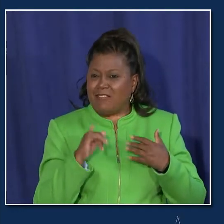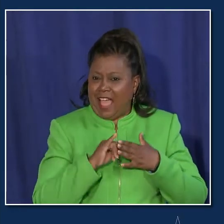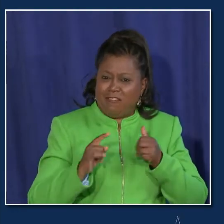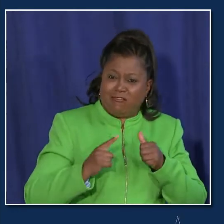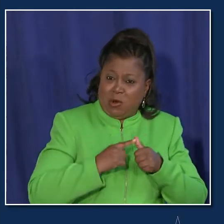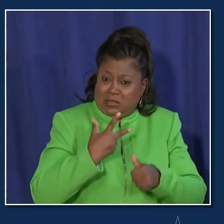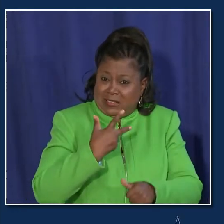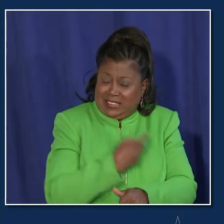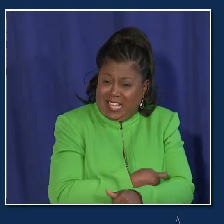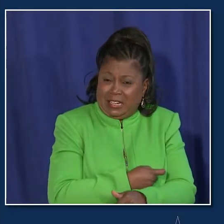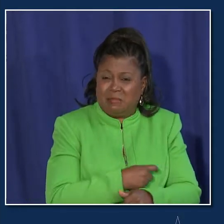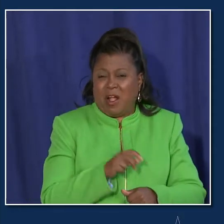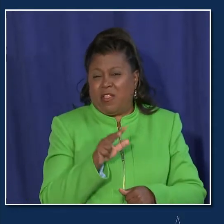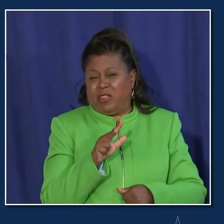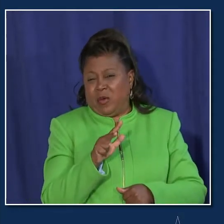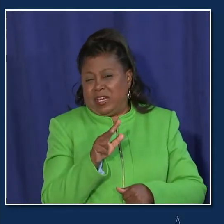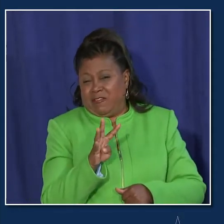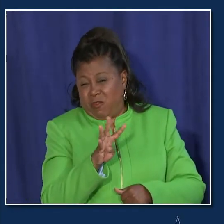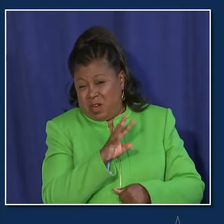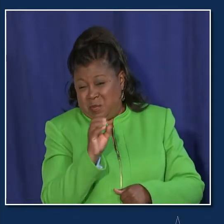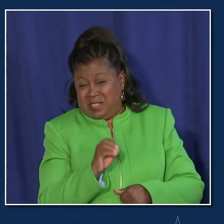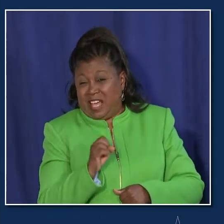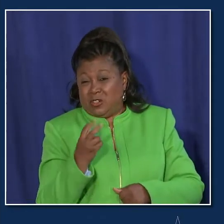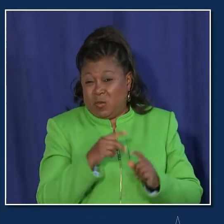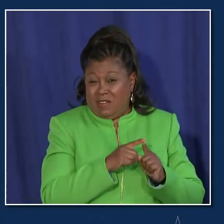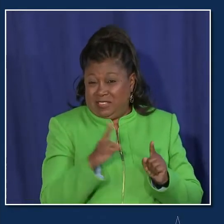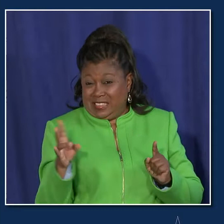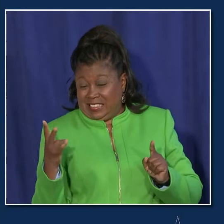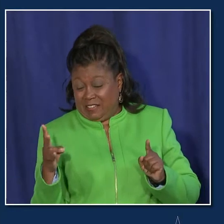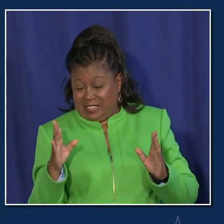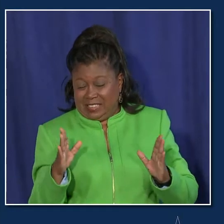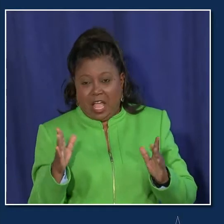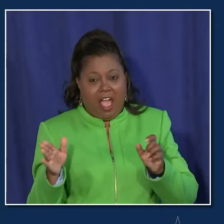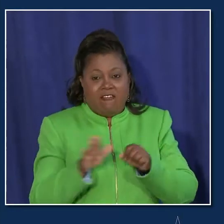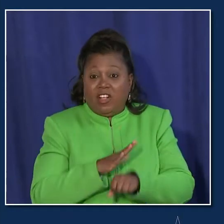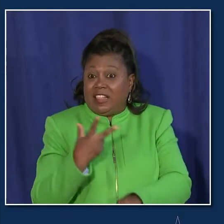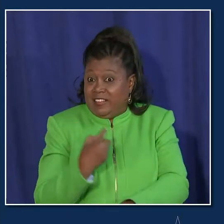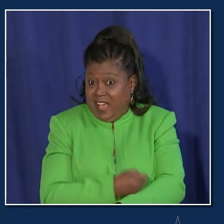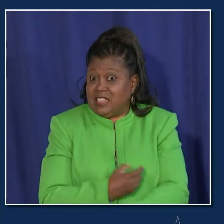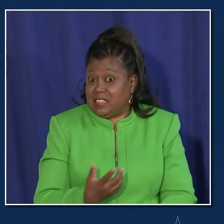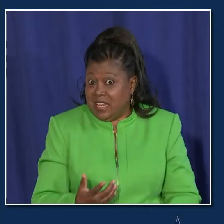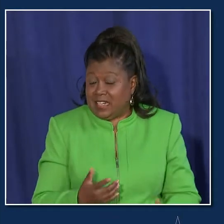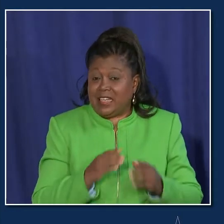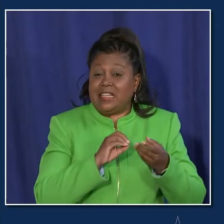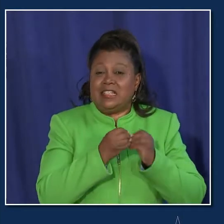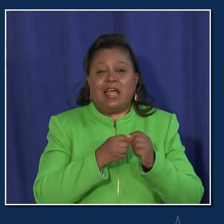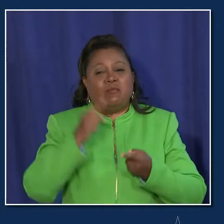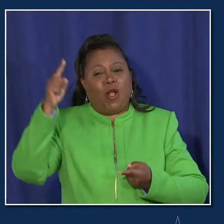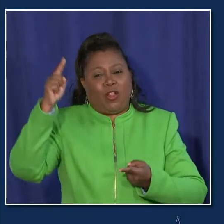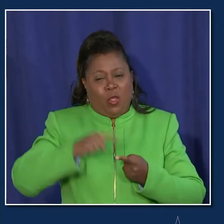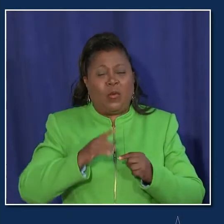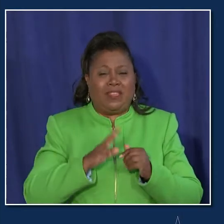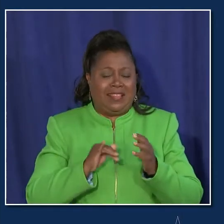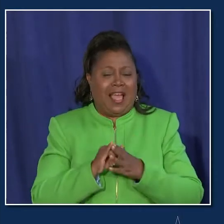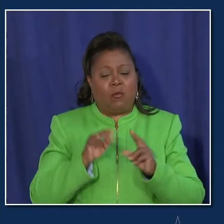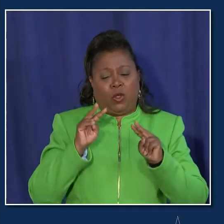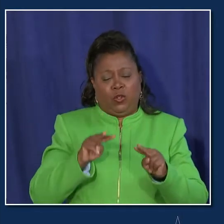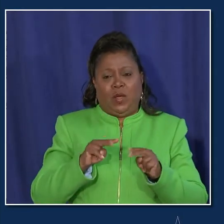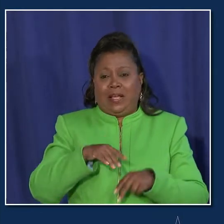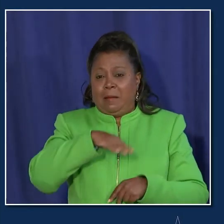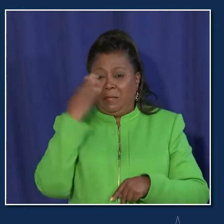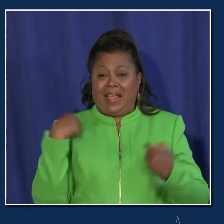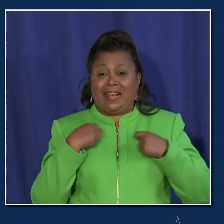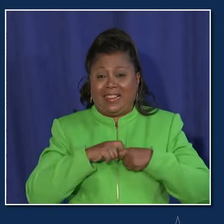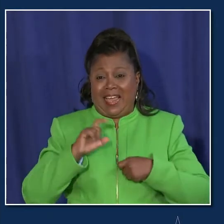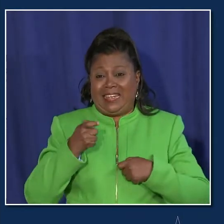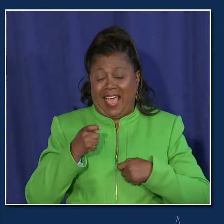first dose, and about 34% of 12 to 17-year-olds are fully vaccinated. And the numbers are lower than that where you look at Black and